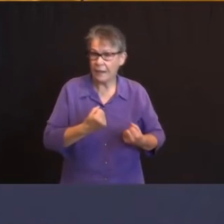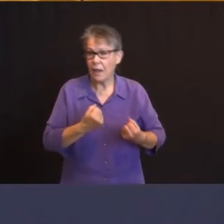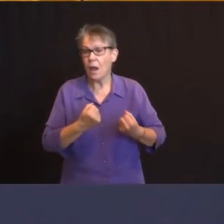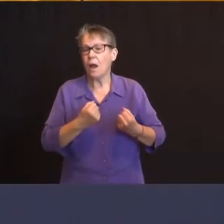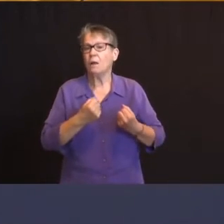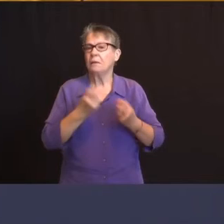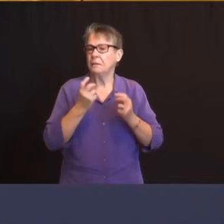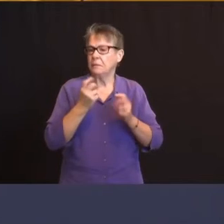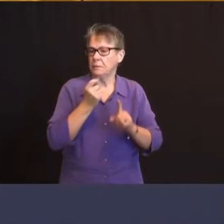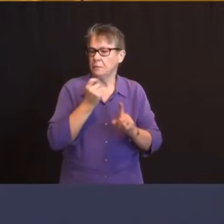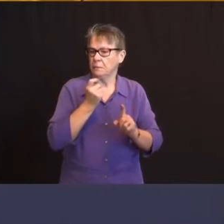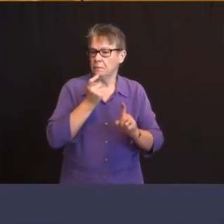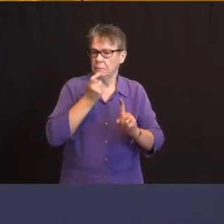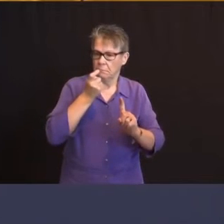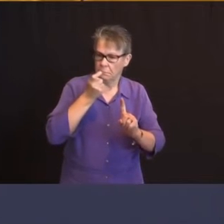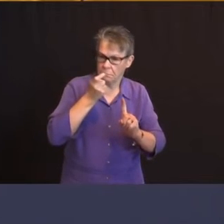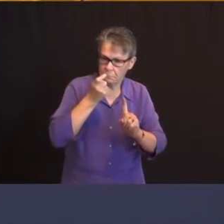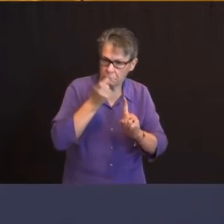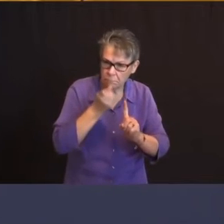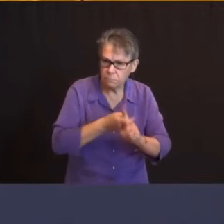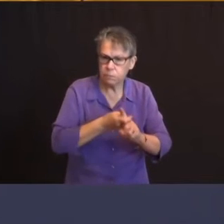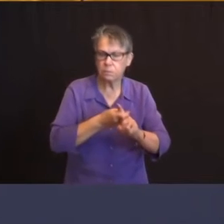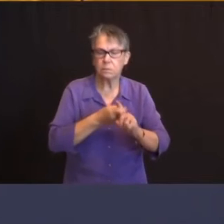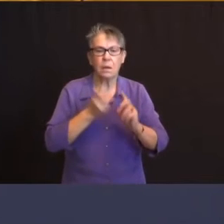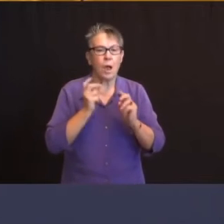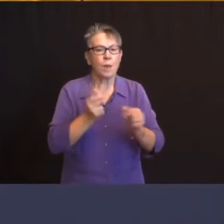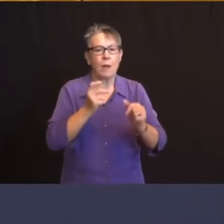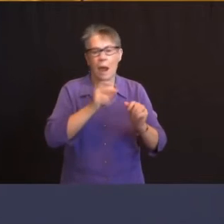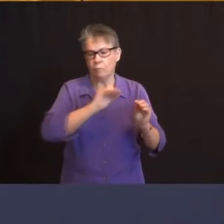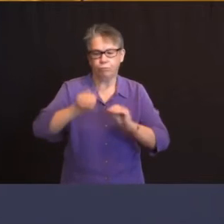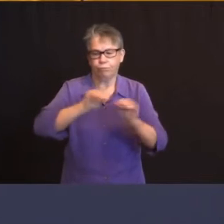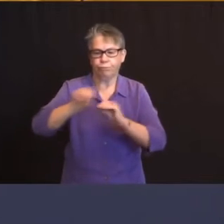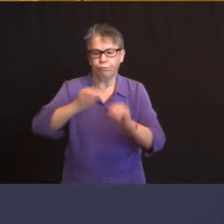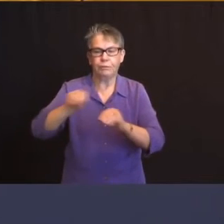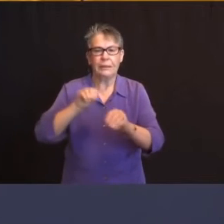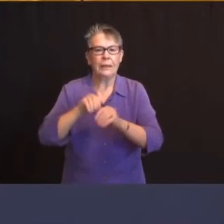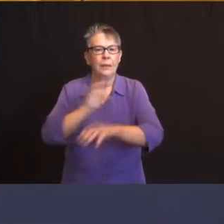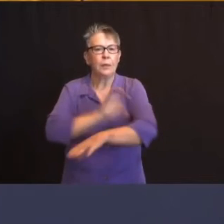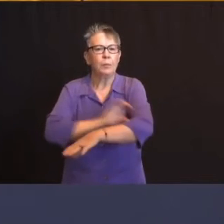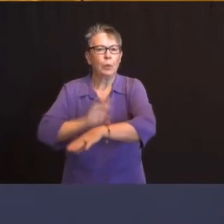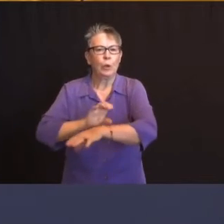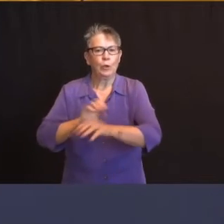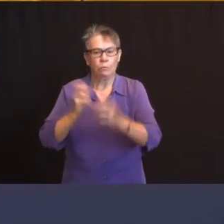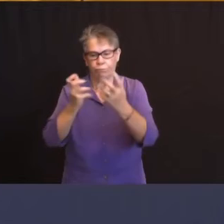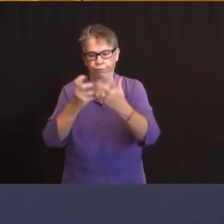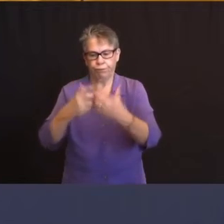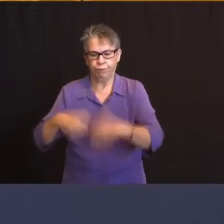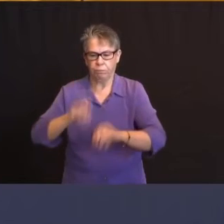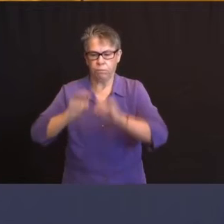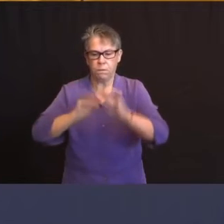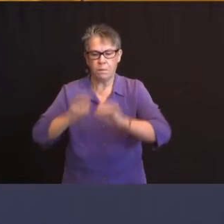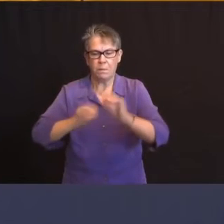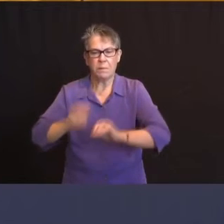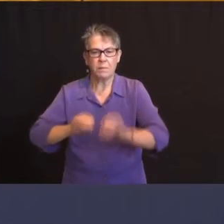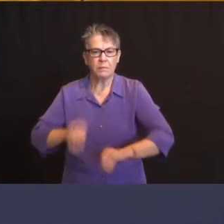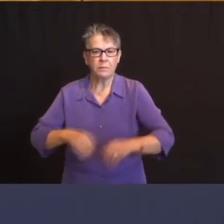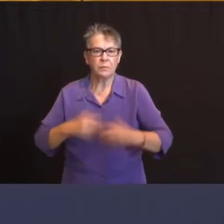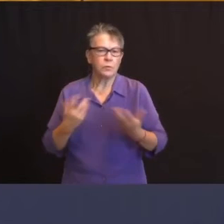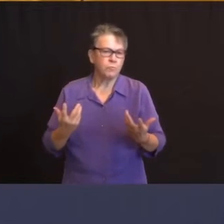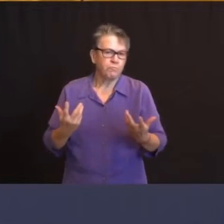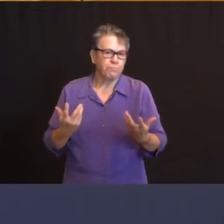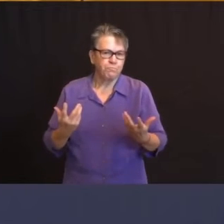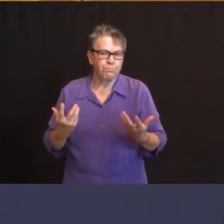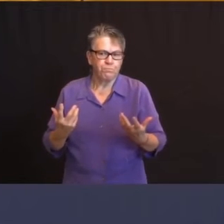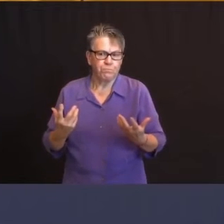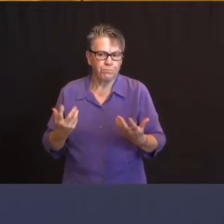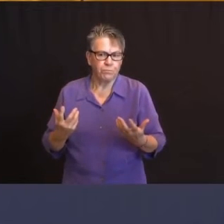Ed and Judy and team are actually keeping a shadow book, but you should assume those numbers are higher. So our testing numbers